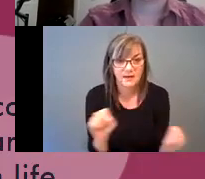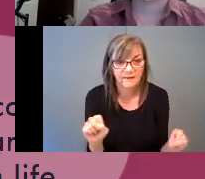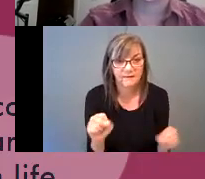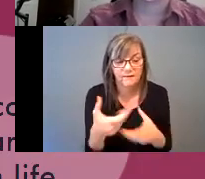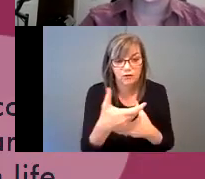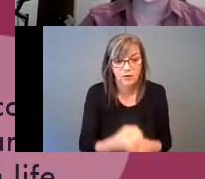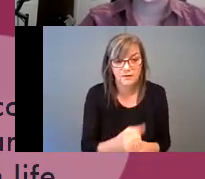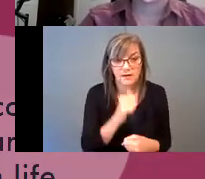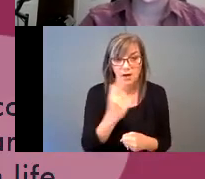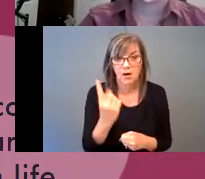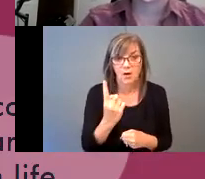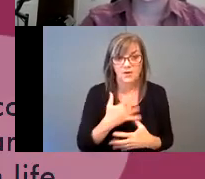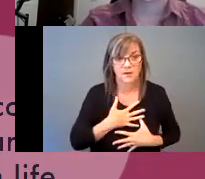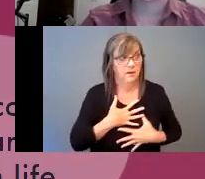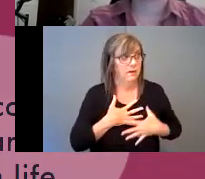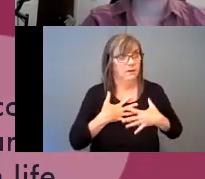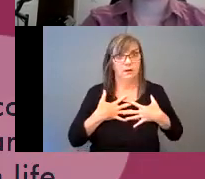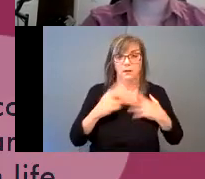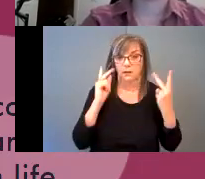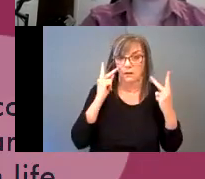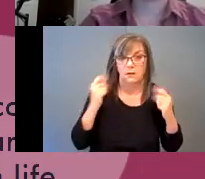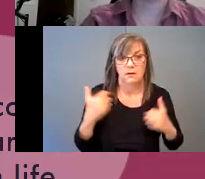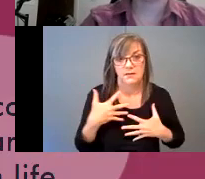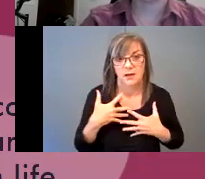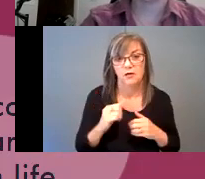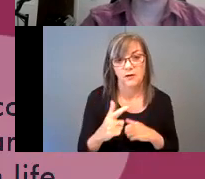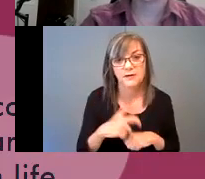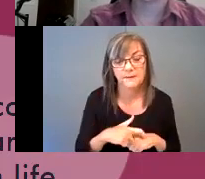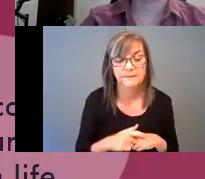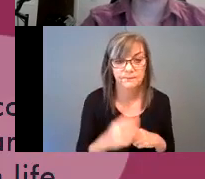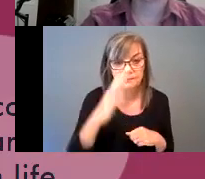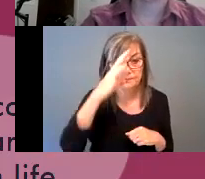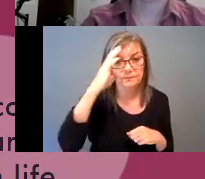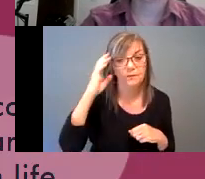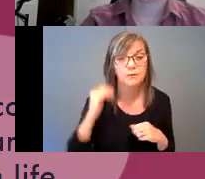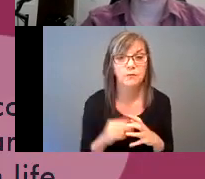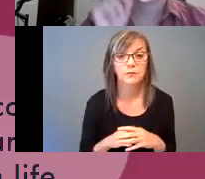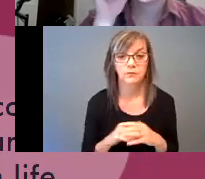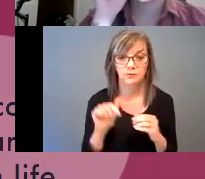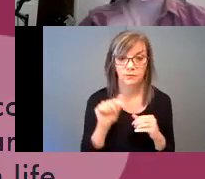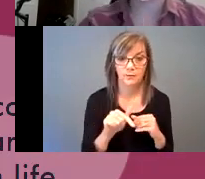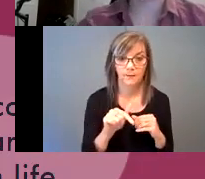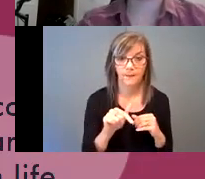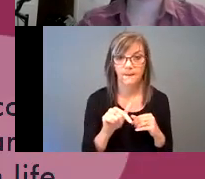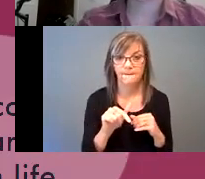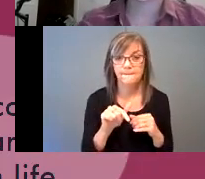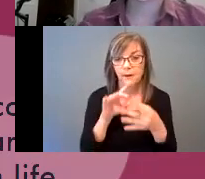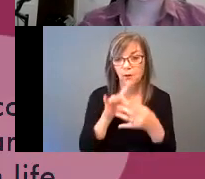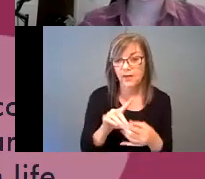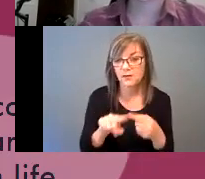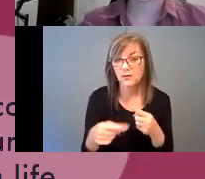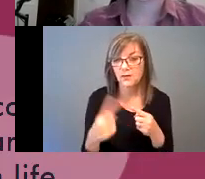perpetually activating their threat system. So kind of related to this is affirmations and ways that we